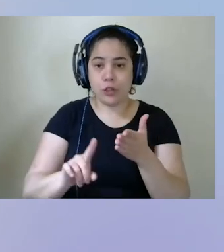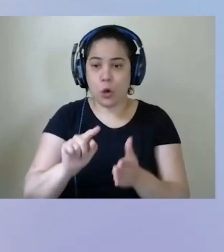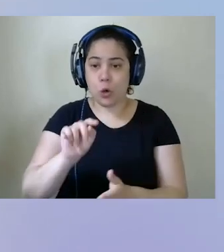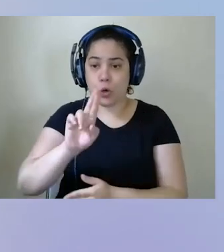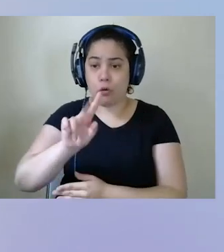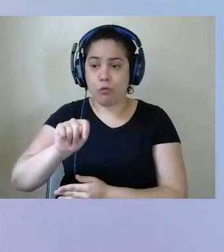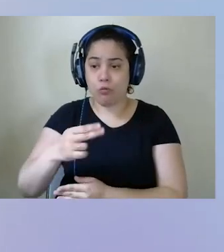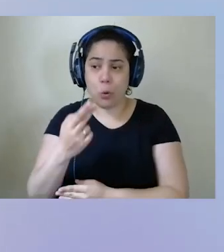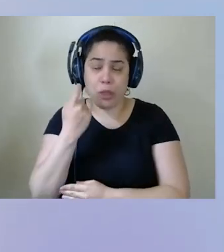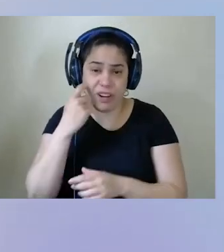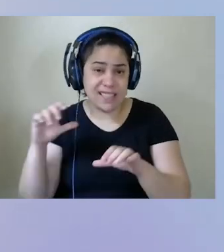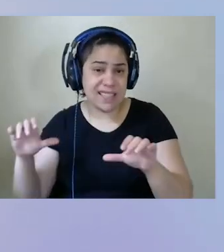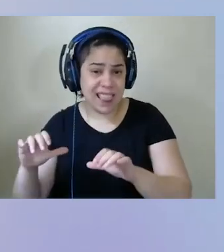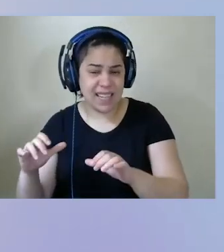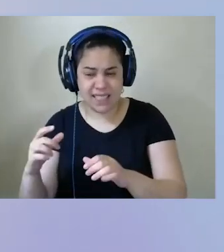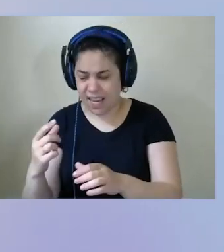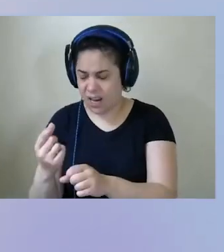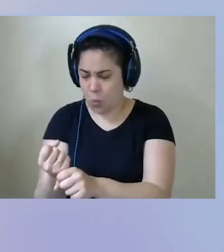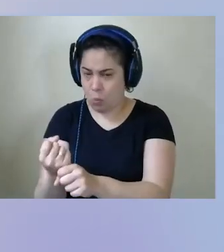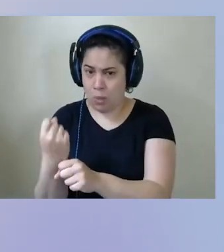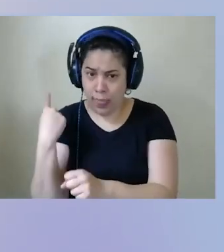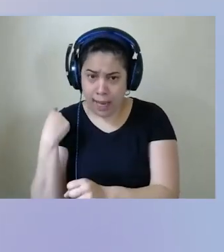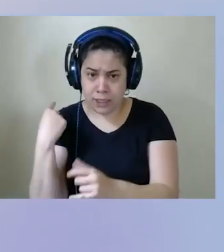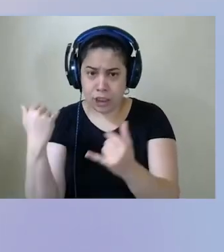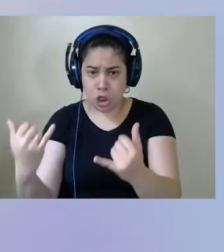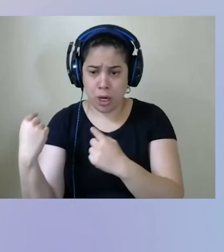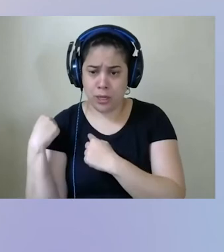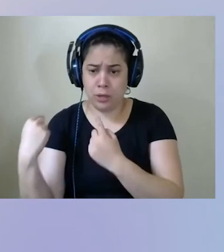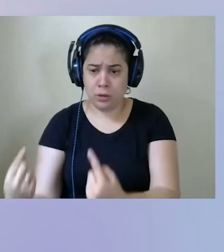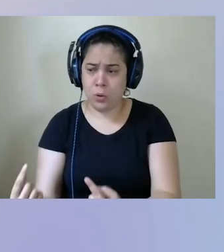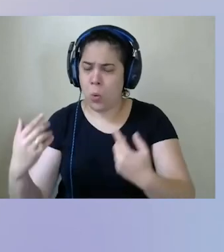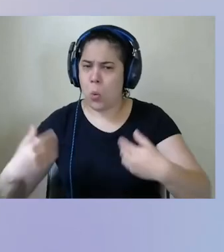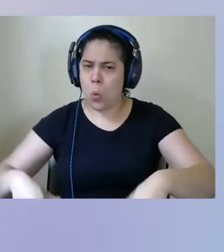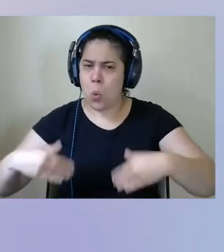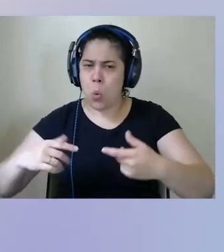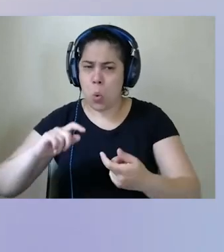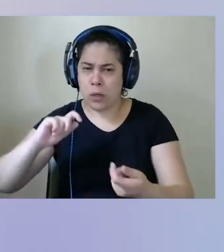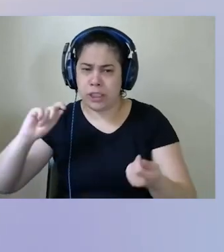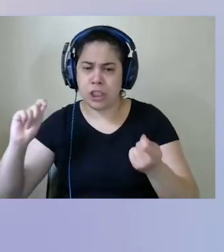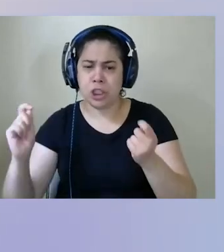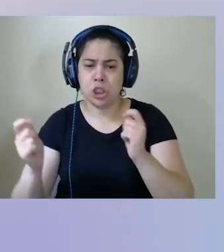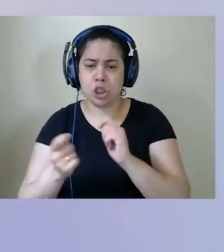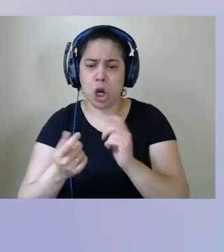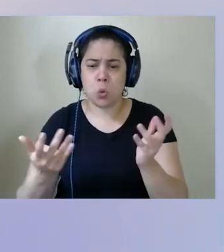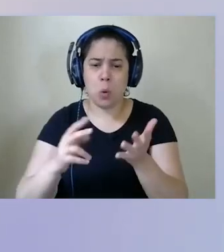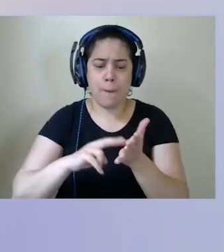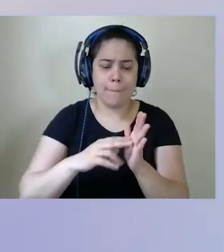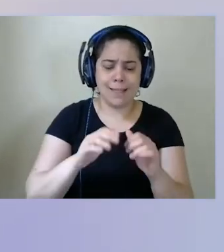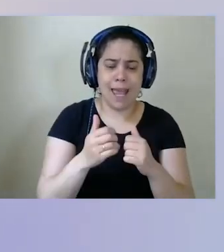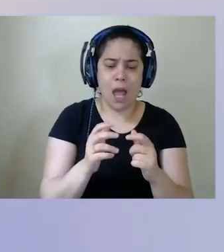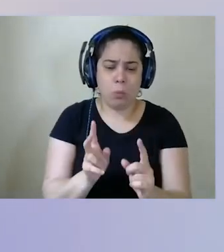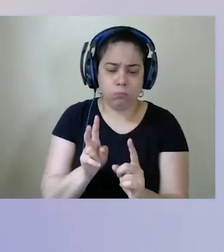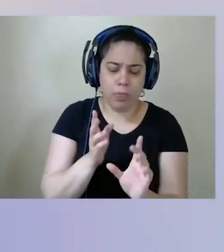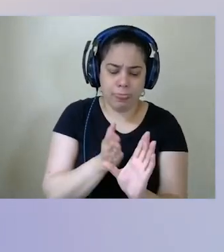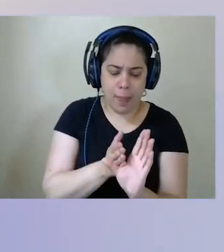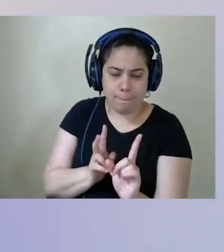year is really changing, you know, as implications for therapy and for using technology and brain training and so on.